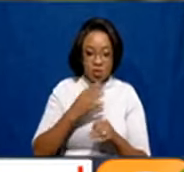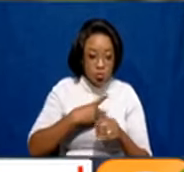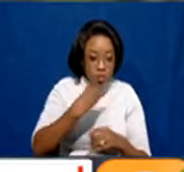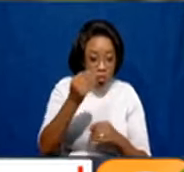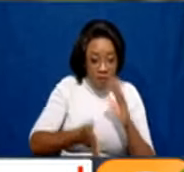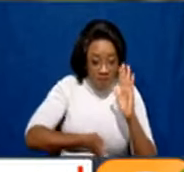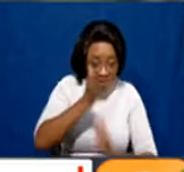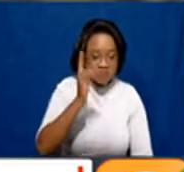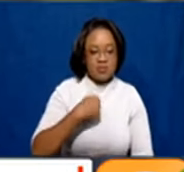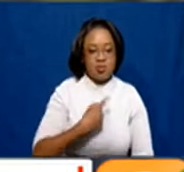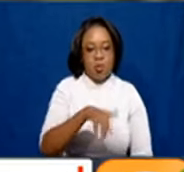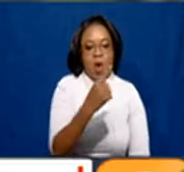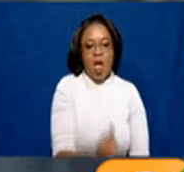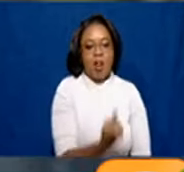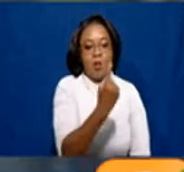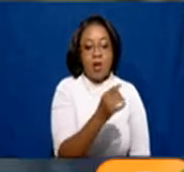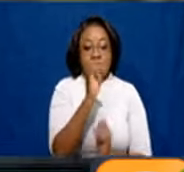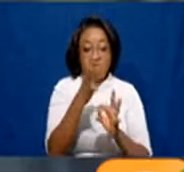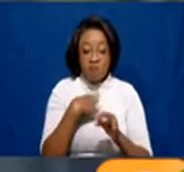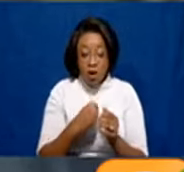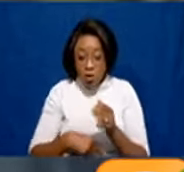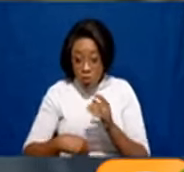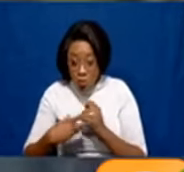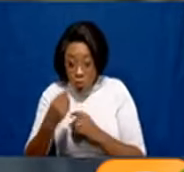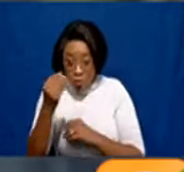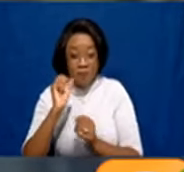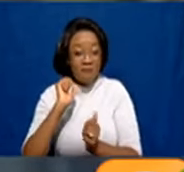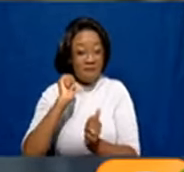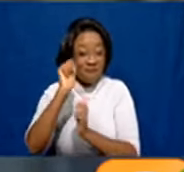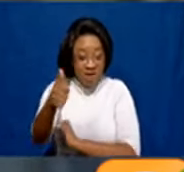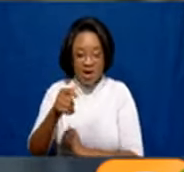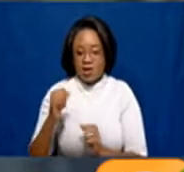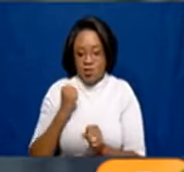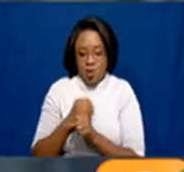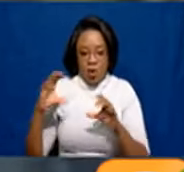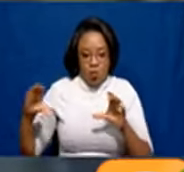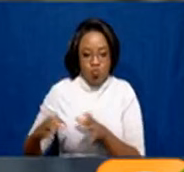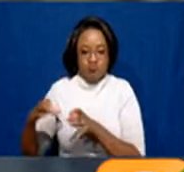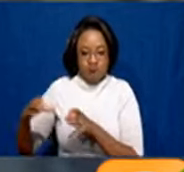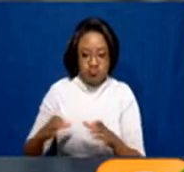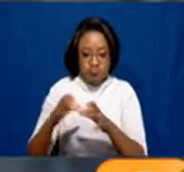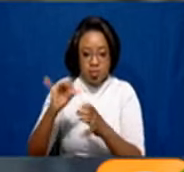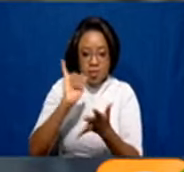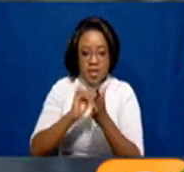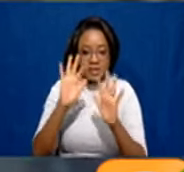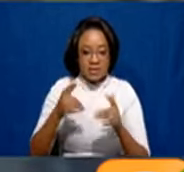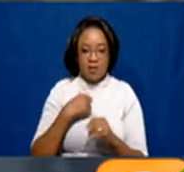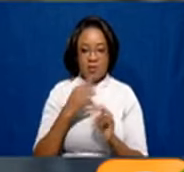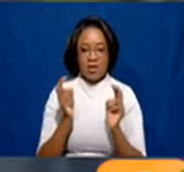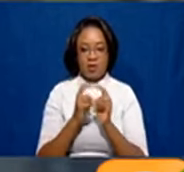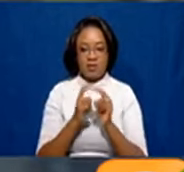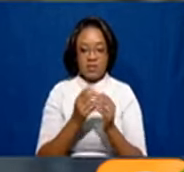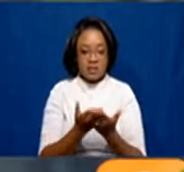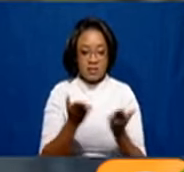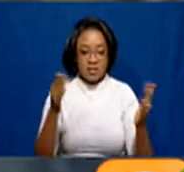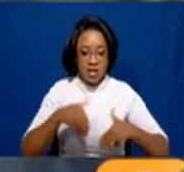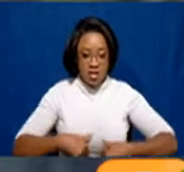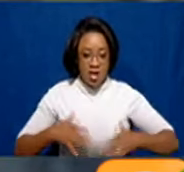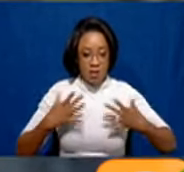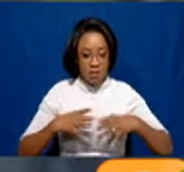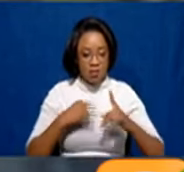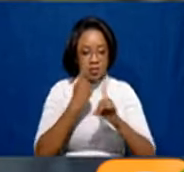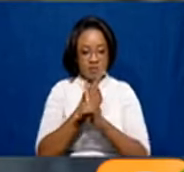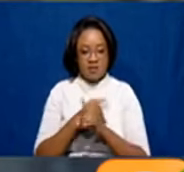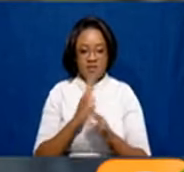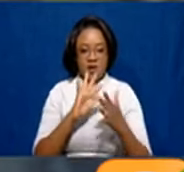you go alone. But if you want to go far, you go with others. So that's how I reached out to the young people via my various social media